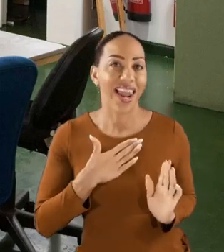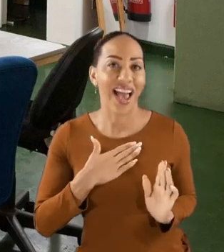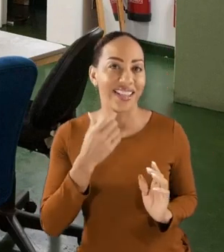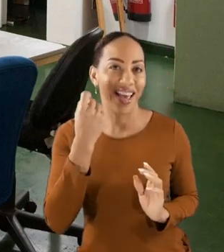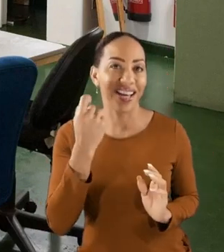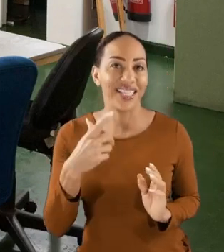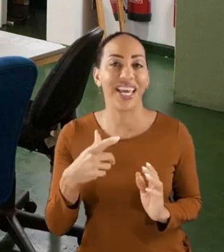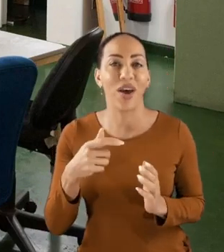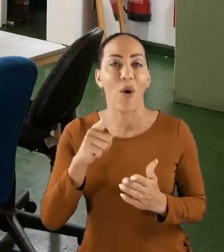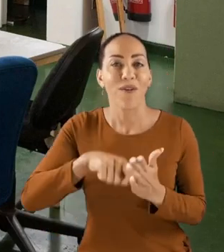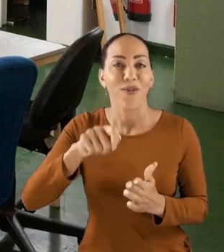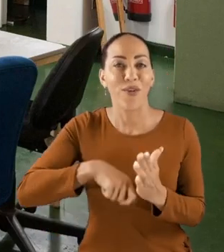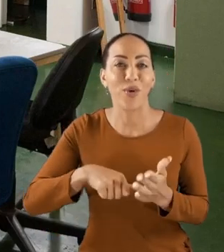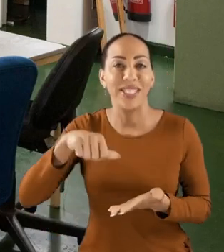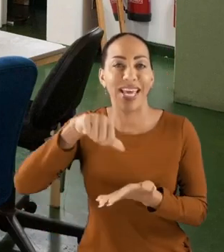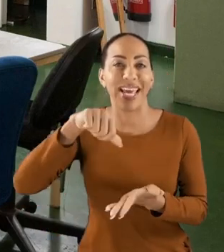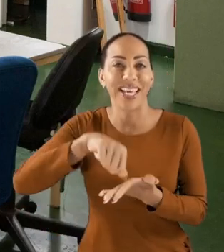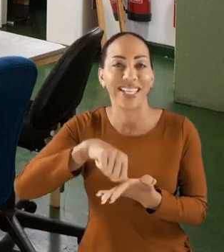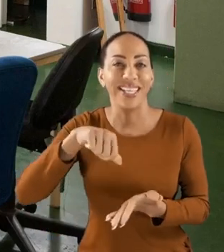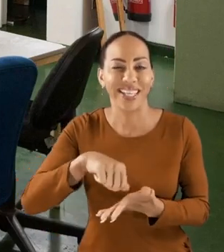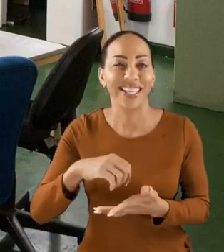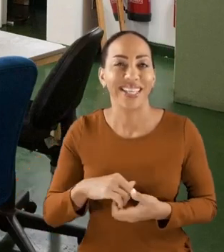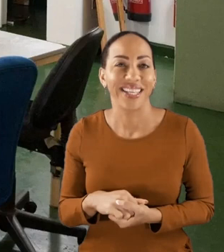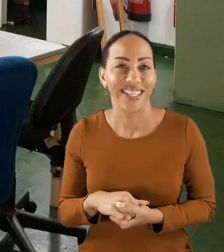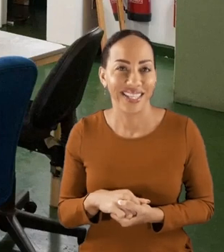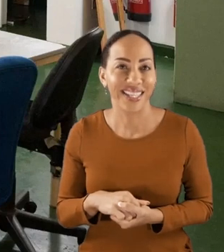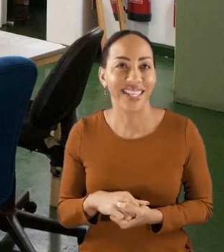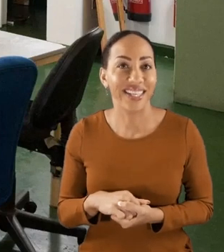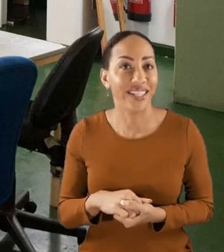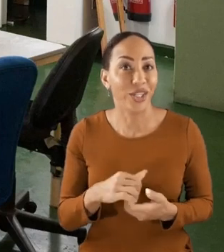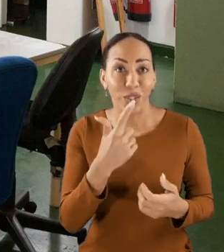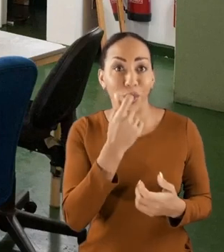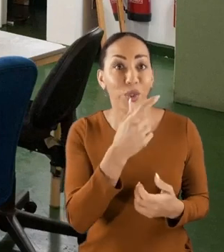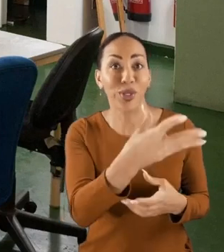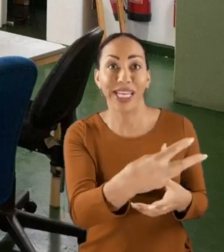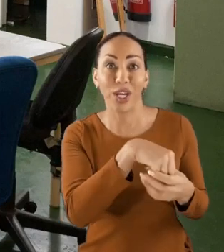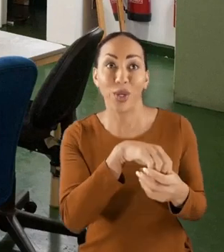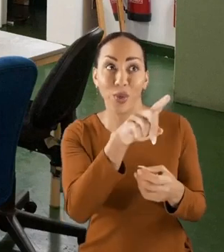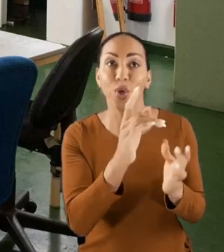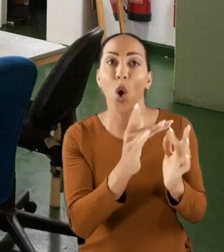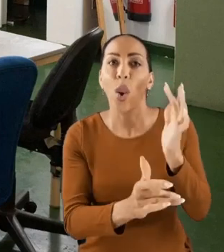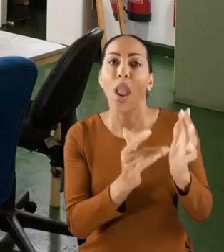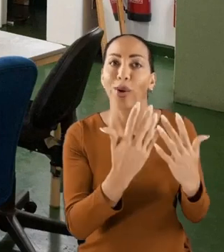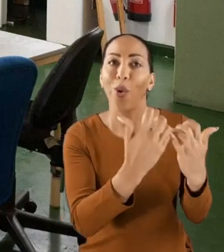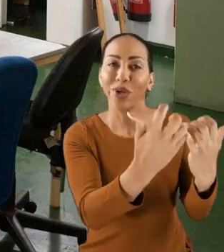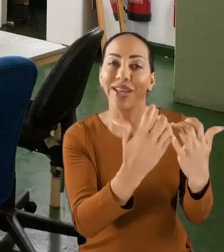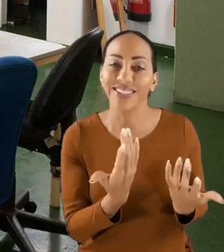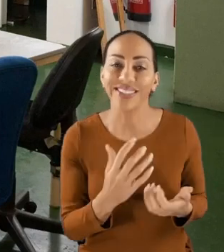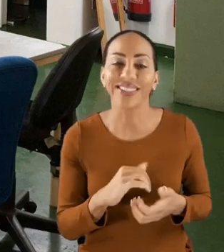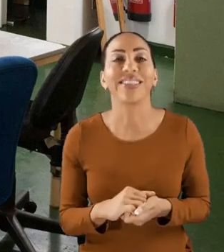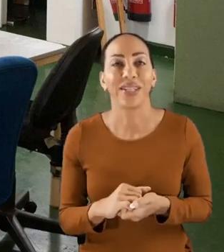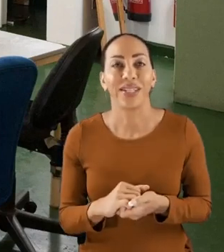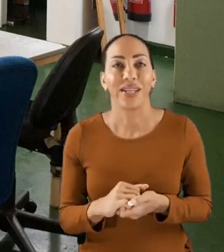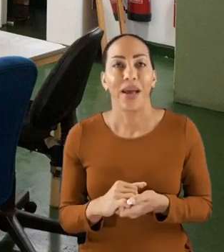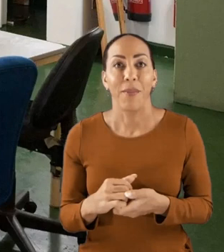I like the idea of the voting, and you know that you could do that with your online audience as